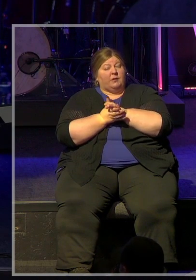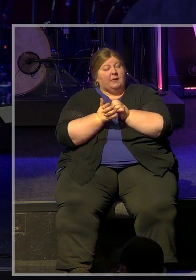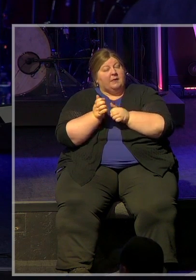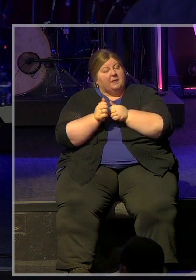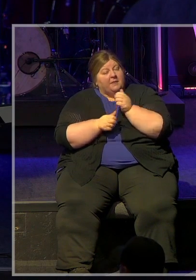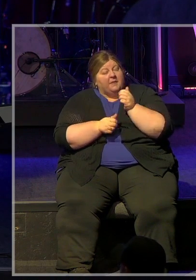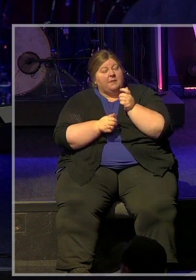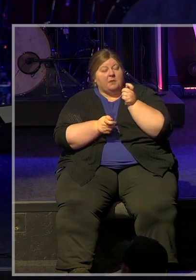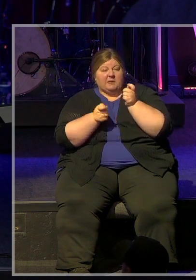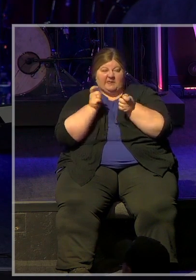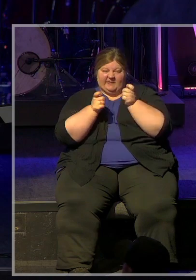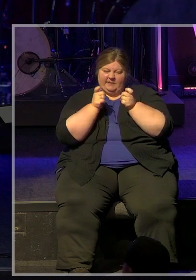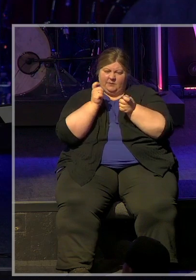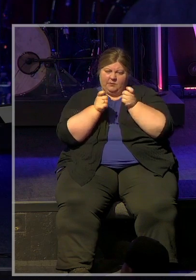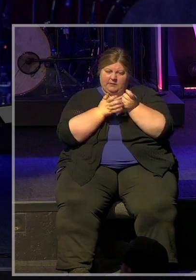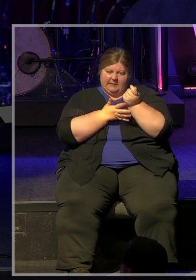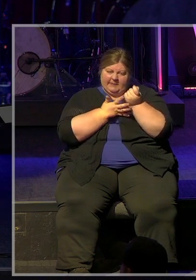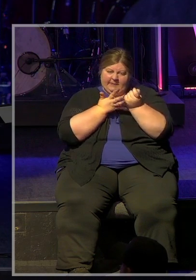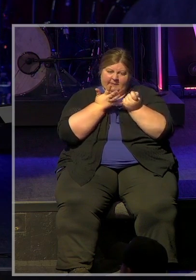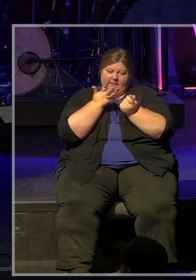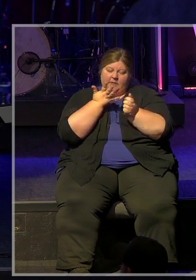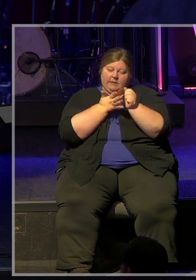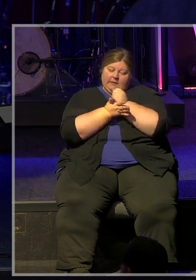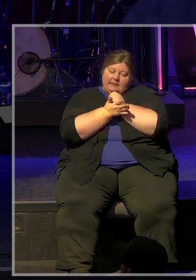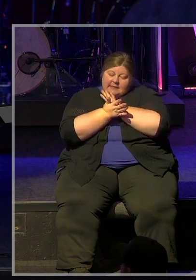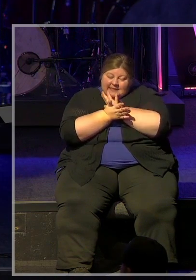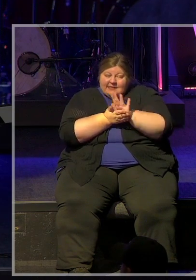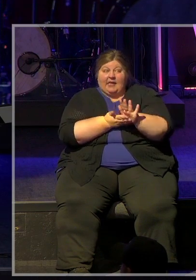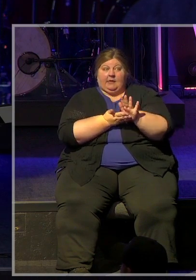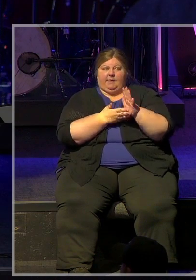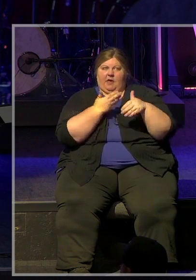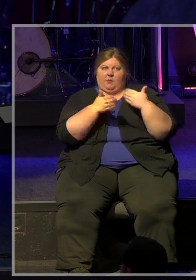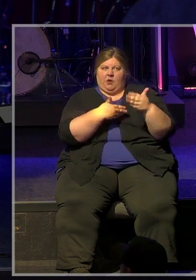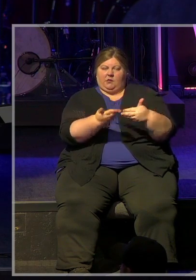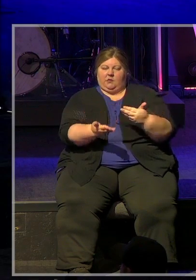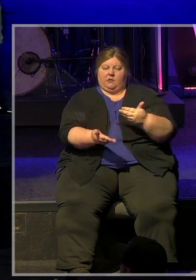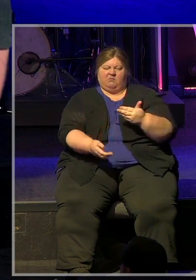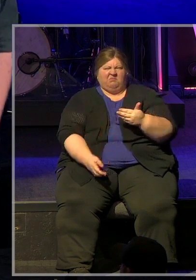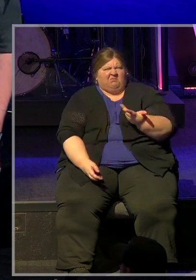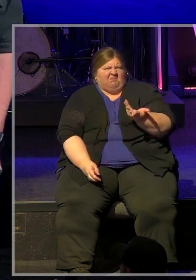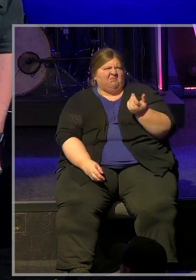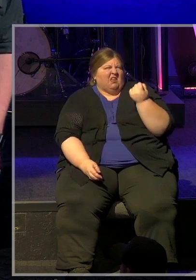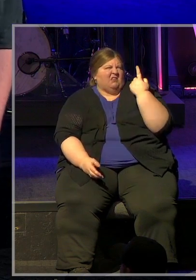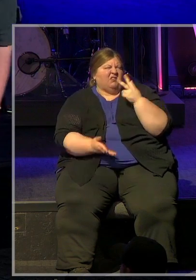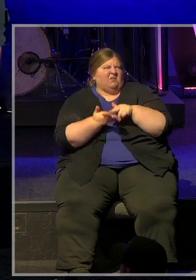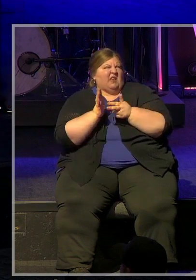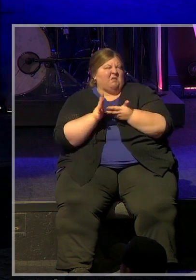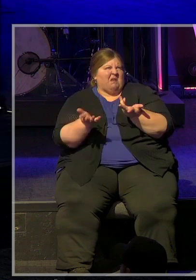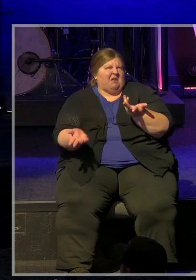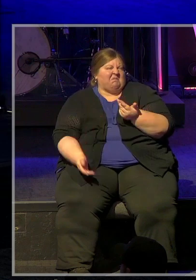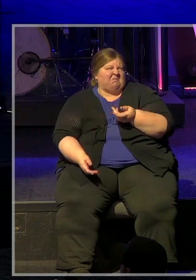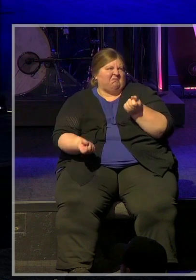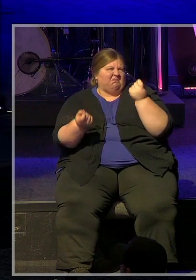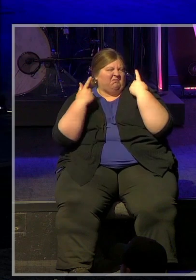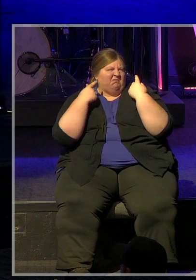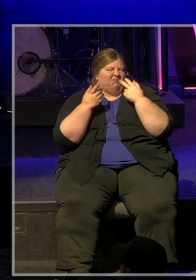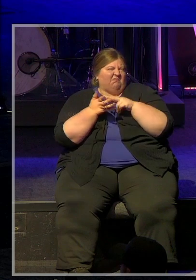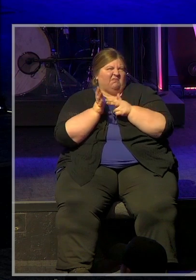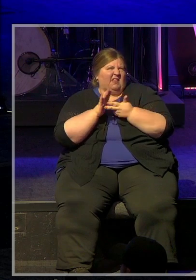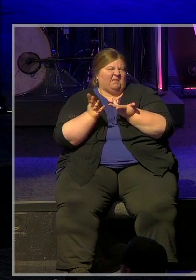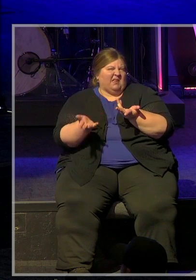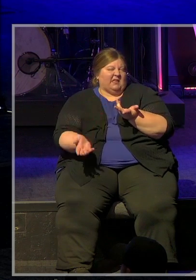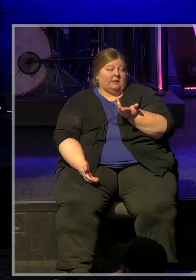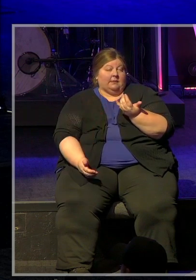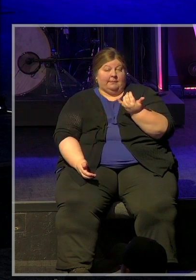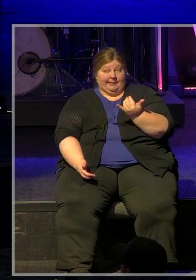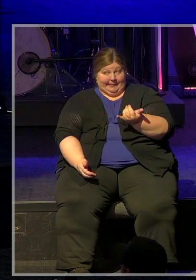sanctifying processes you could ever go through. I didn't understand that. I didn't get it. I didn't know what that means. But